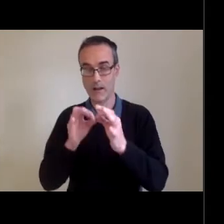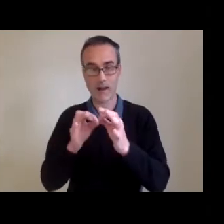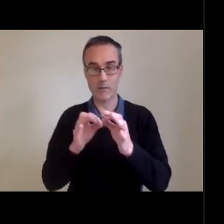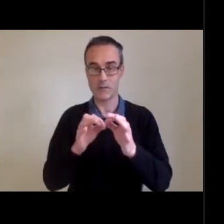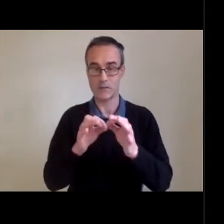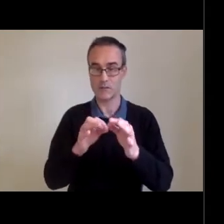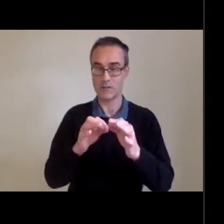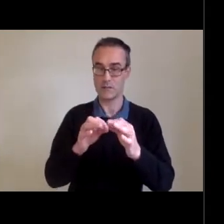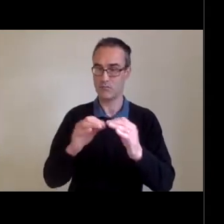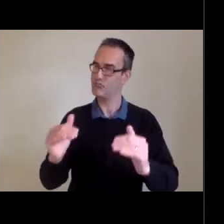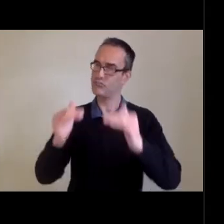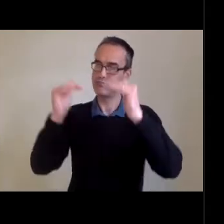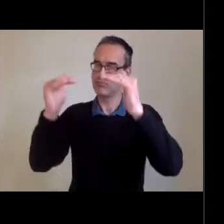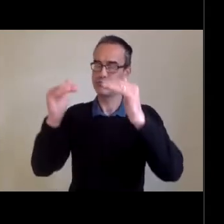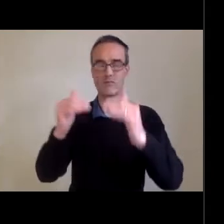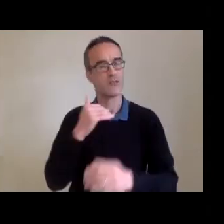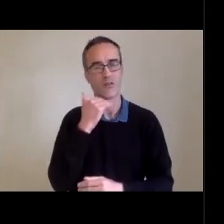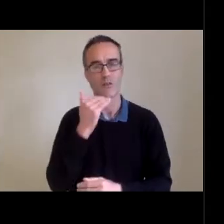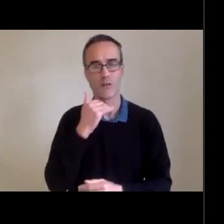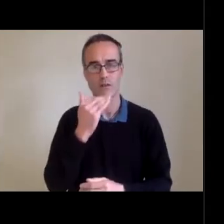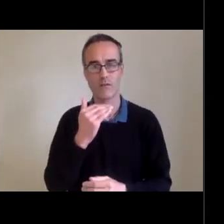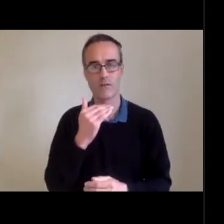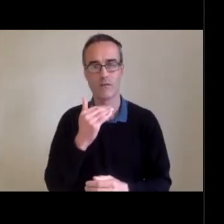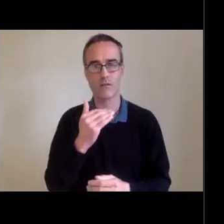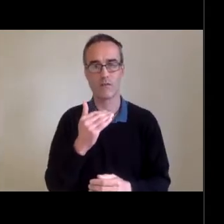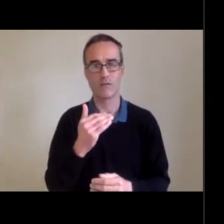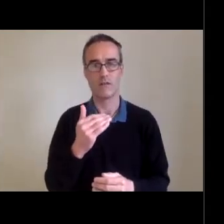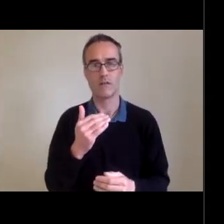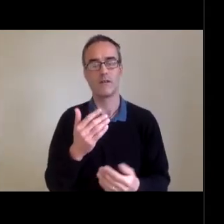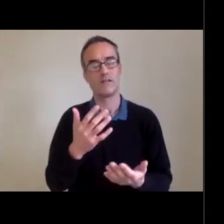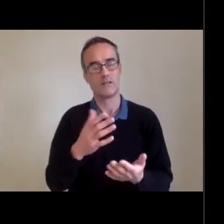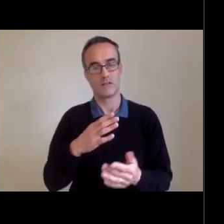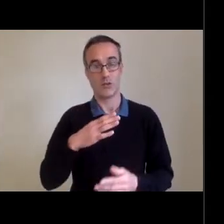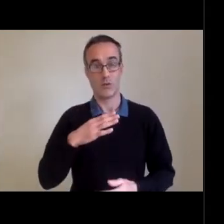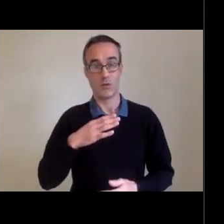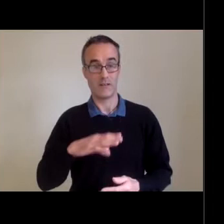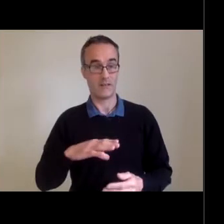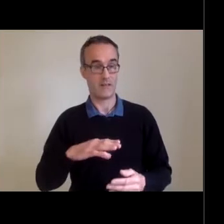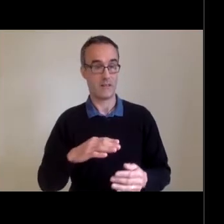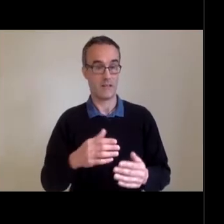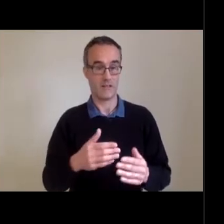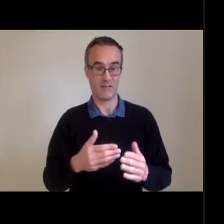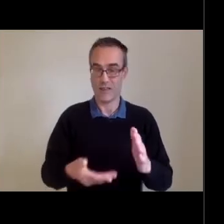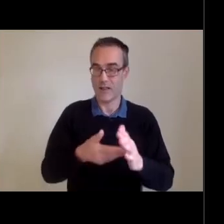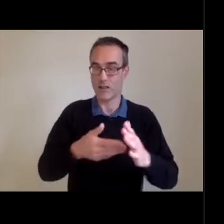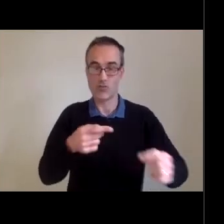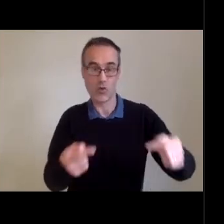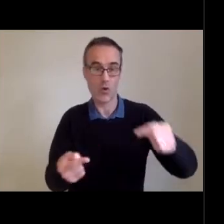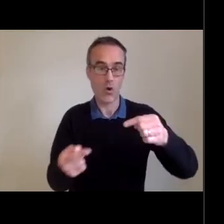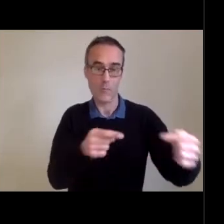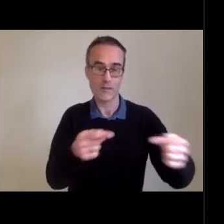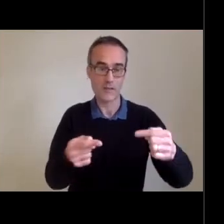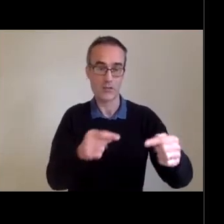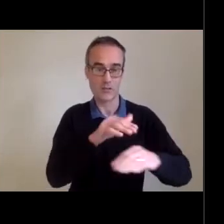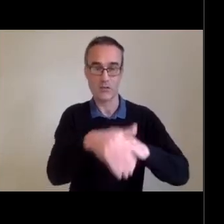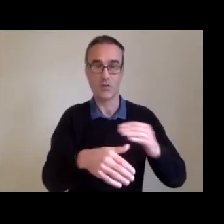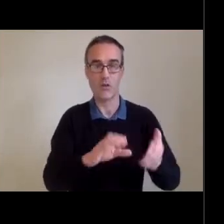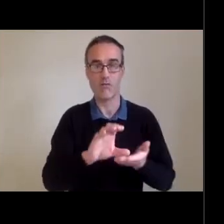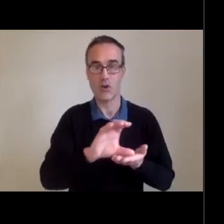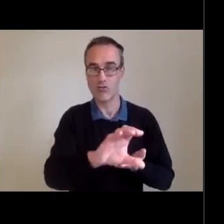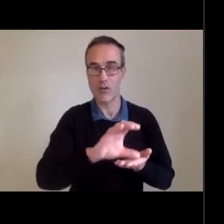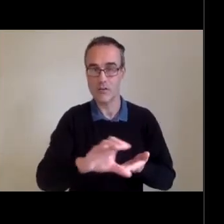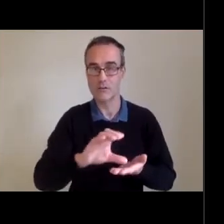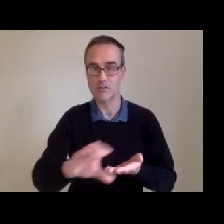with international standards immediately to compete for some grants, to use the state-of-the-art